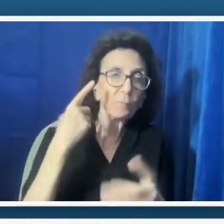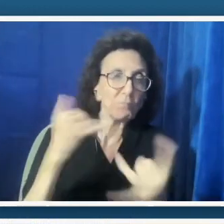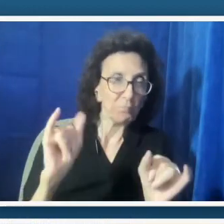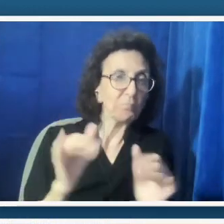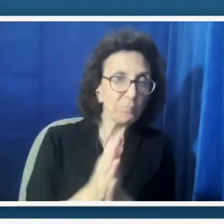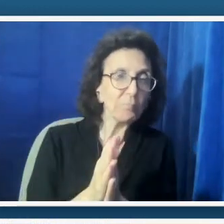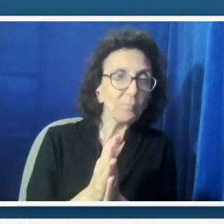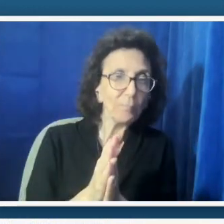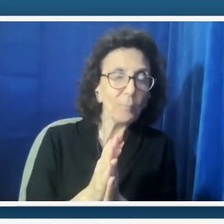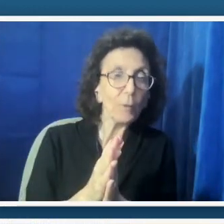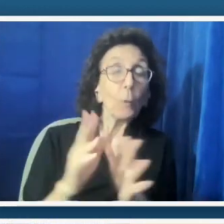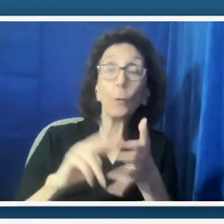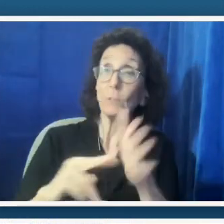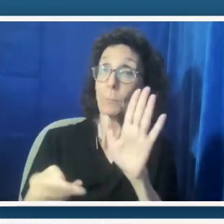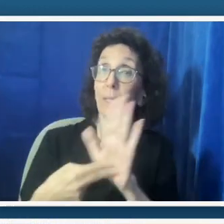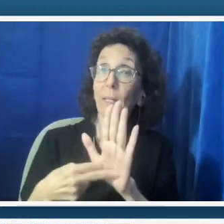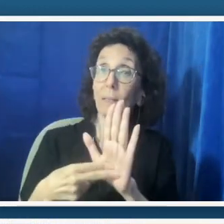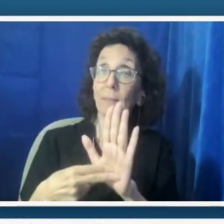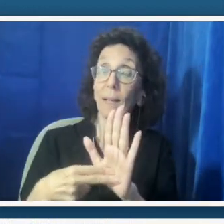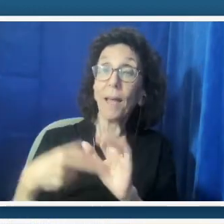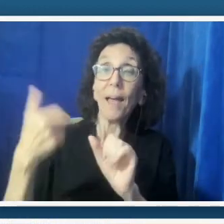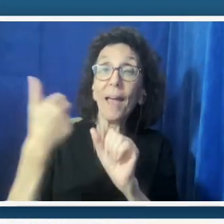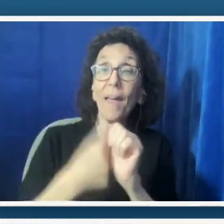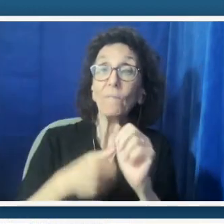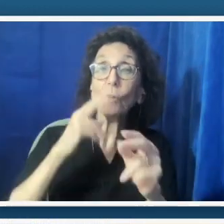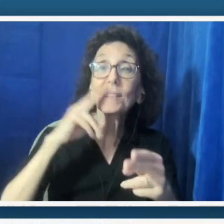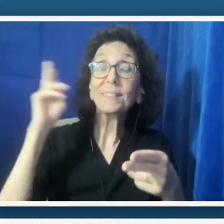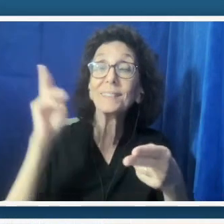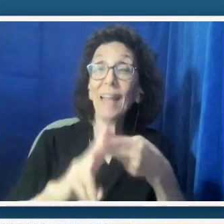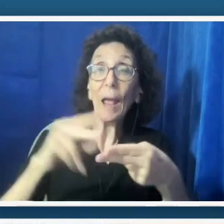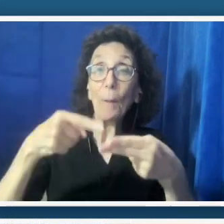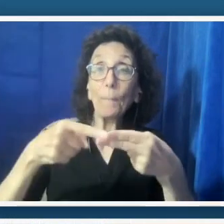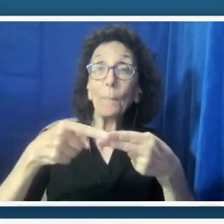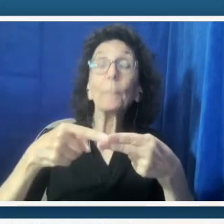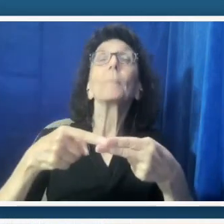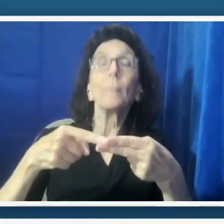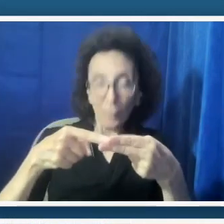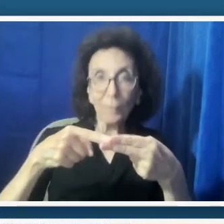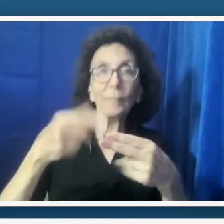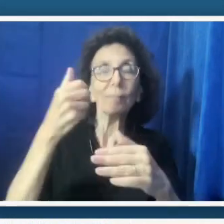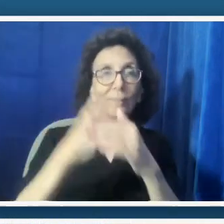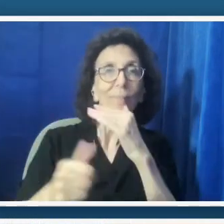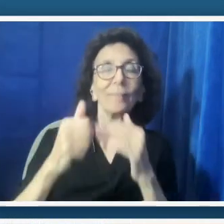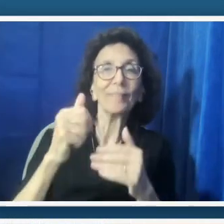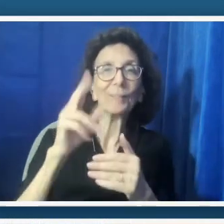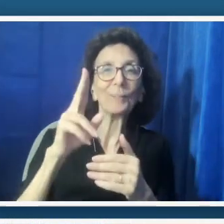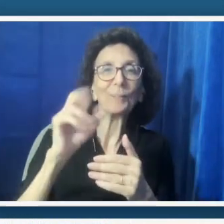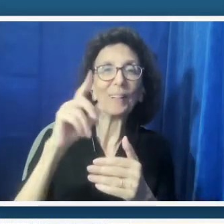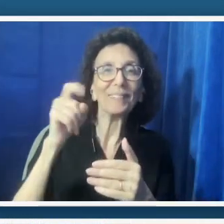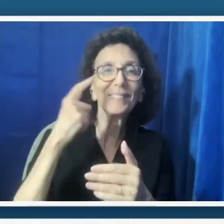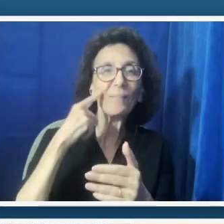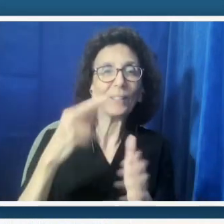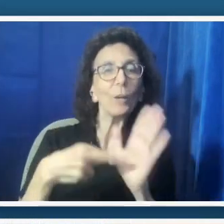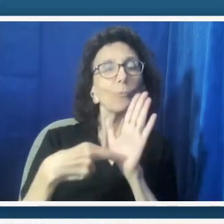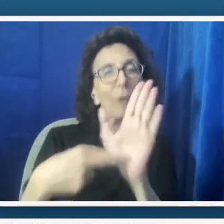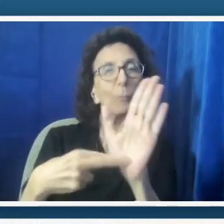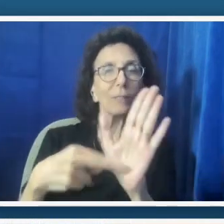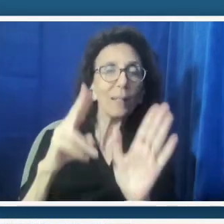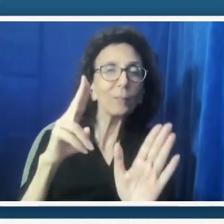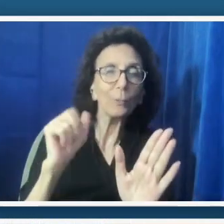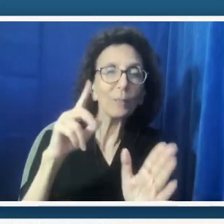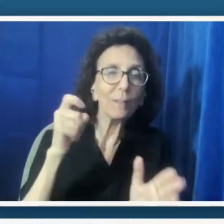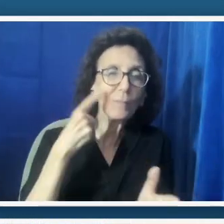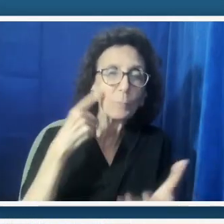by extension, each and every stamp they issue is also viewed as an official representation or opinion of the US